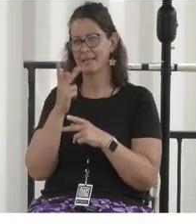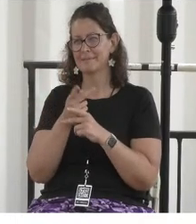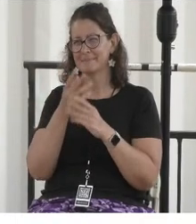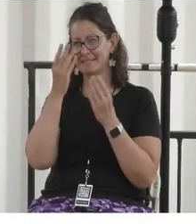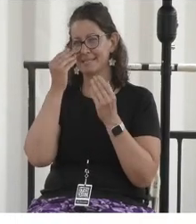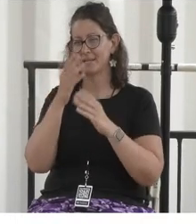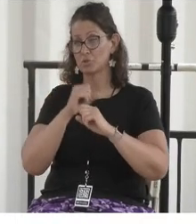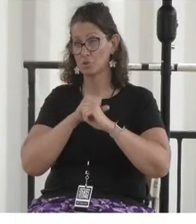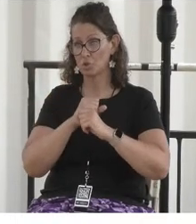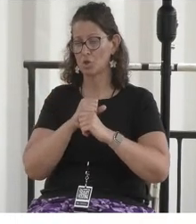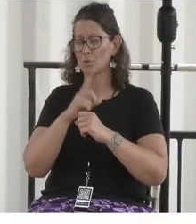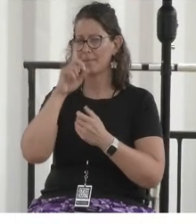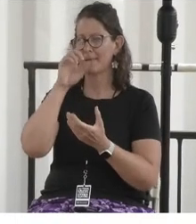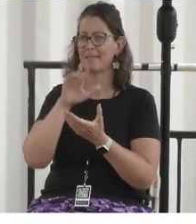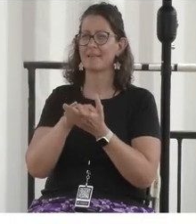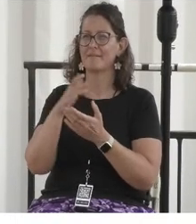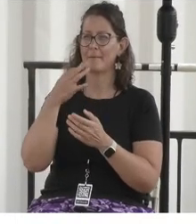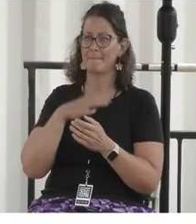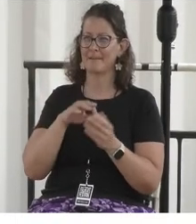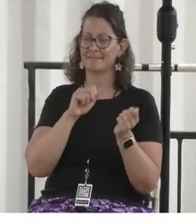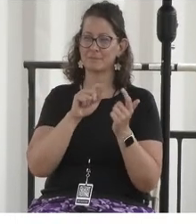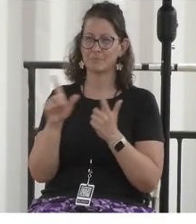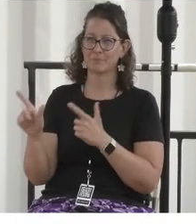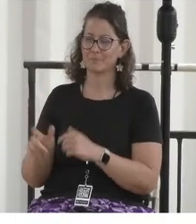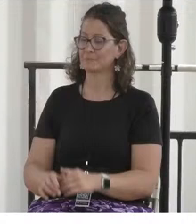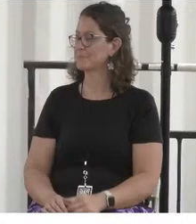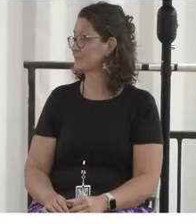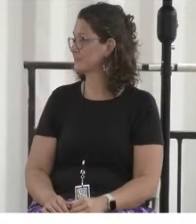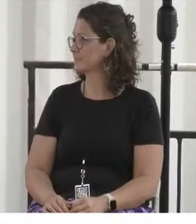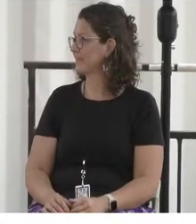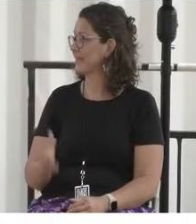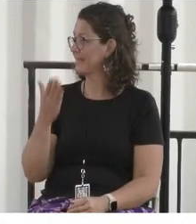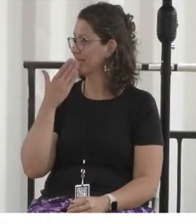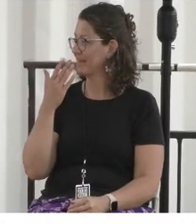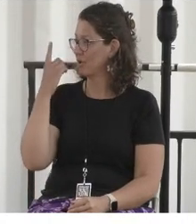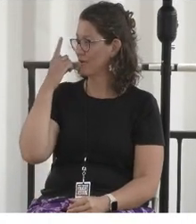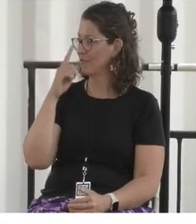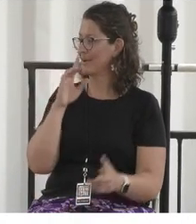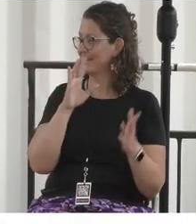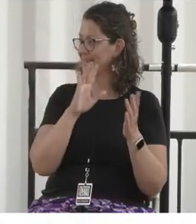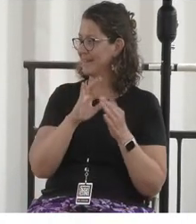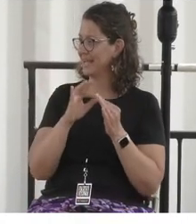we believe that this benefits everyone. Yeah, Jess, thanks for connecting the dots.